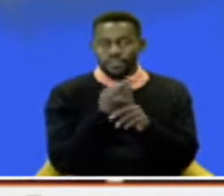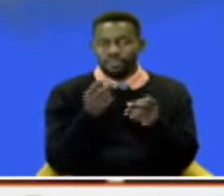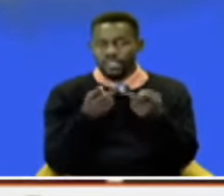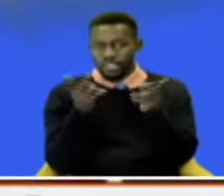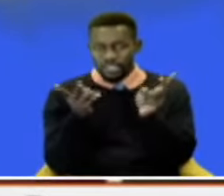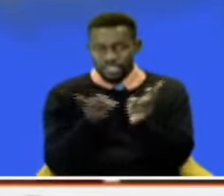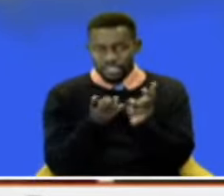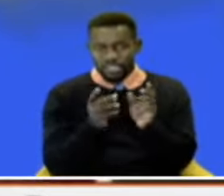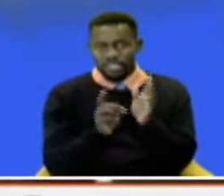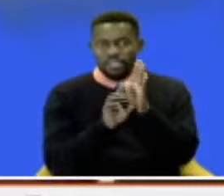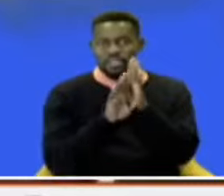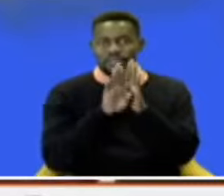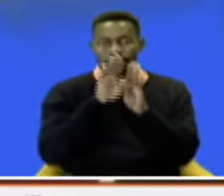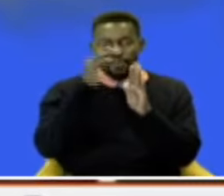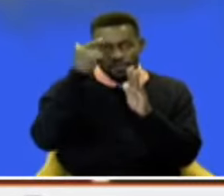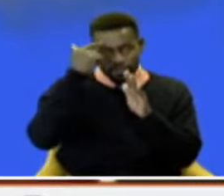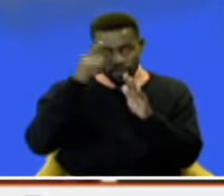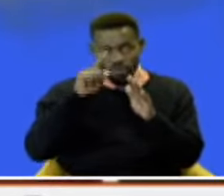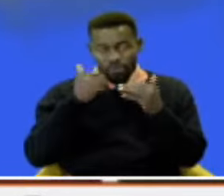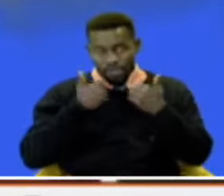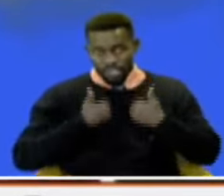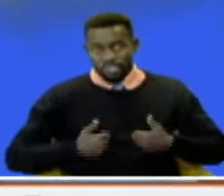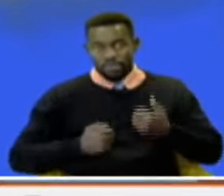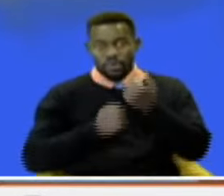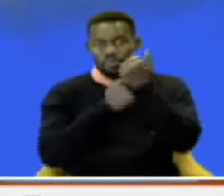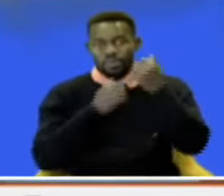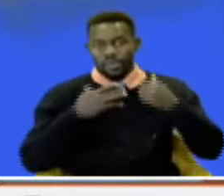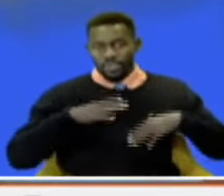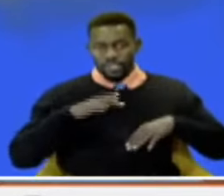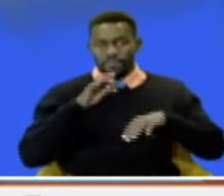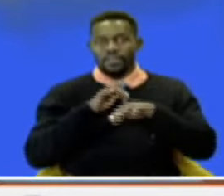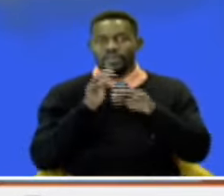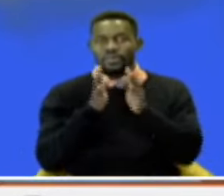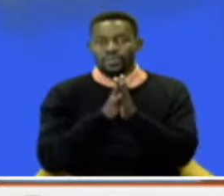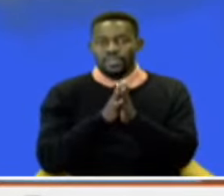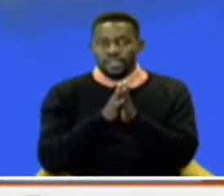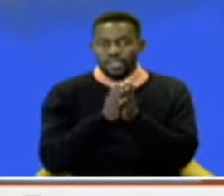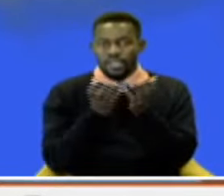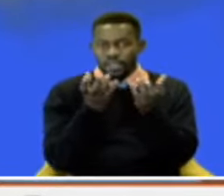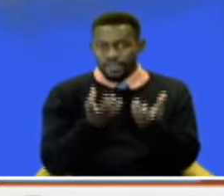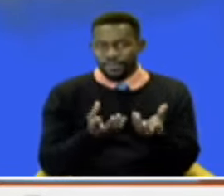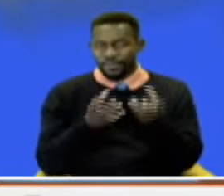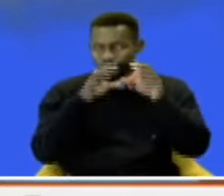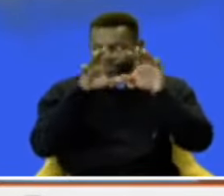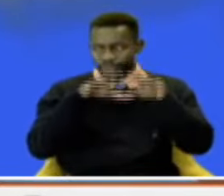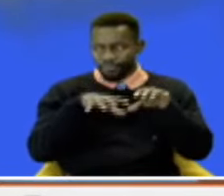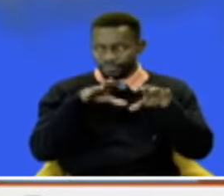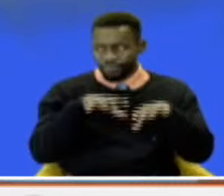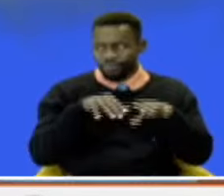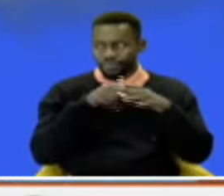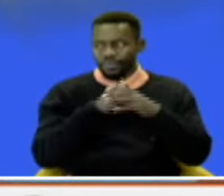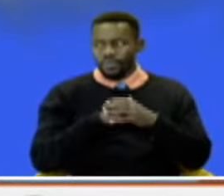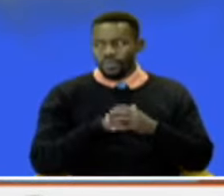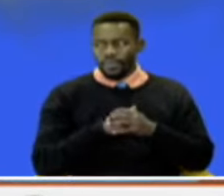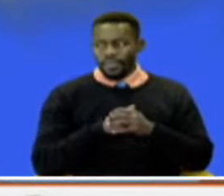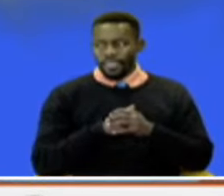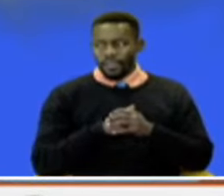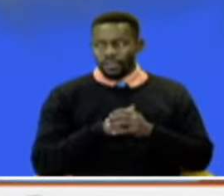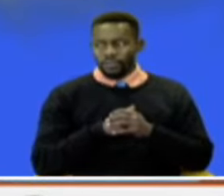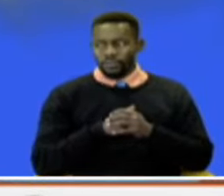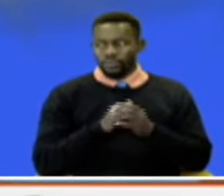humanitarian support to those who were affected by floods. The bill advances the administration's fiscal consolidation plan through